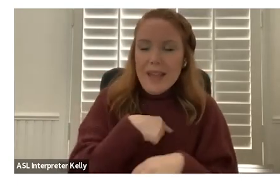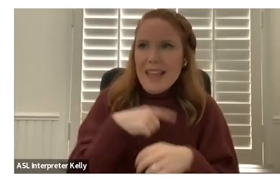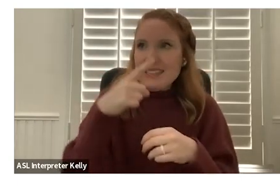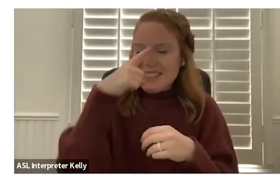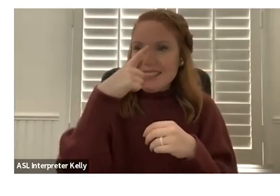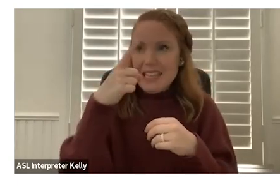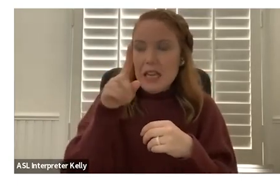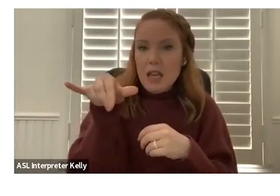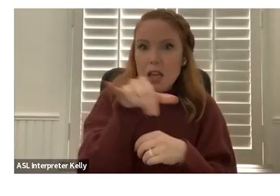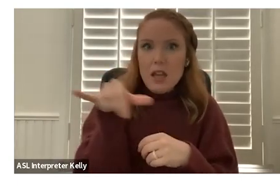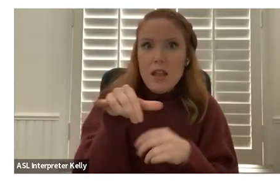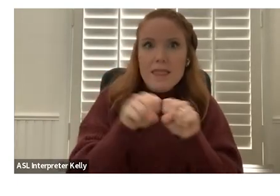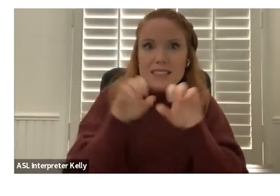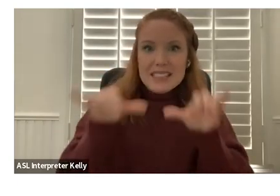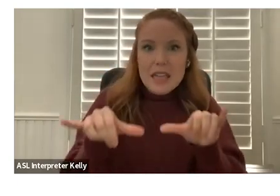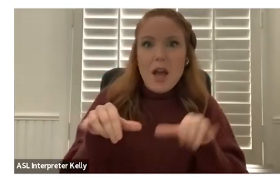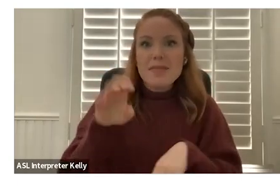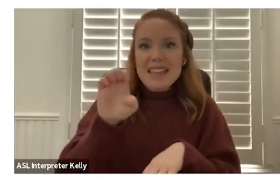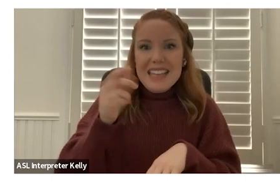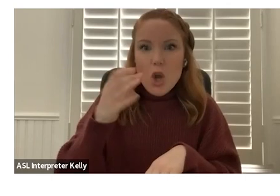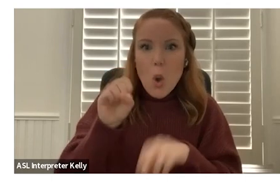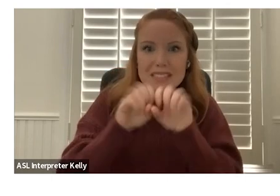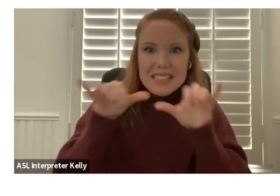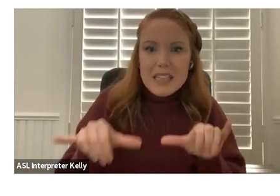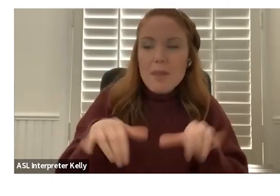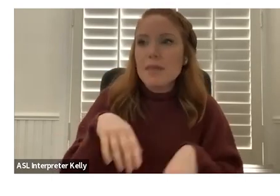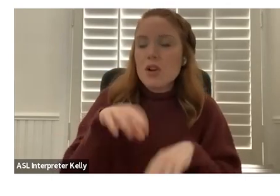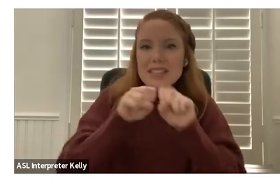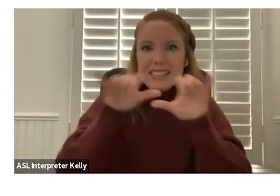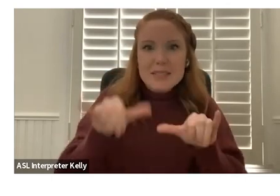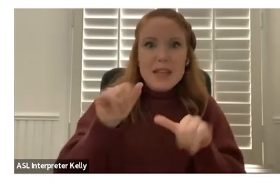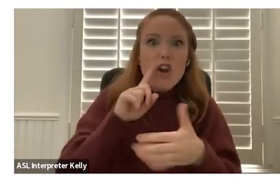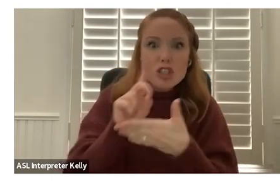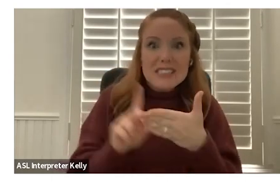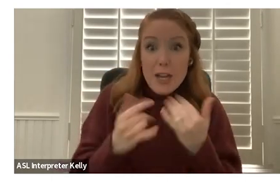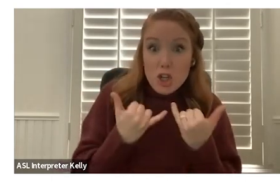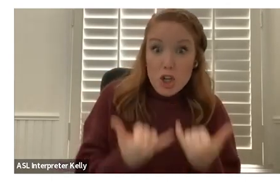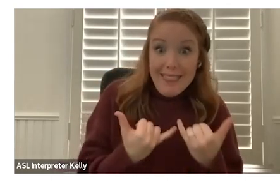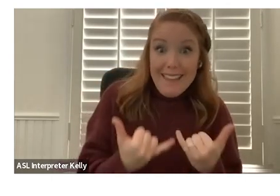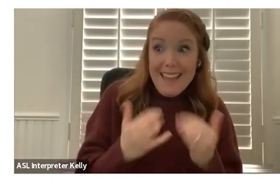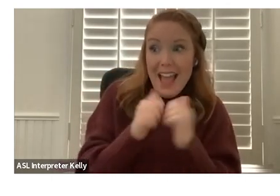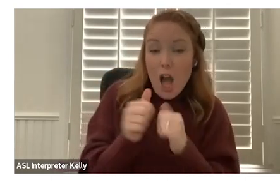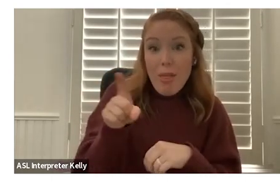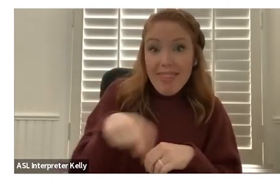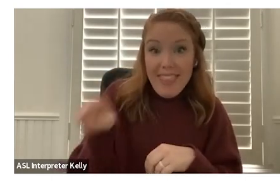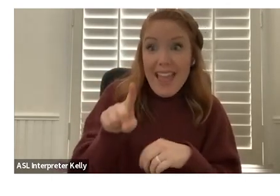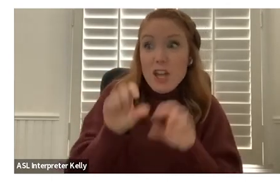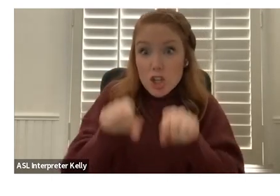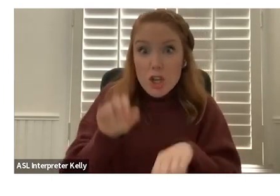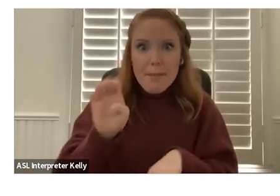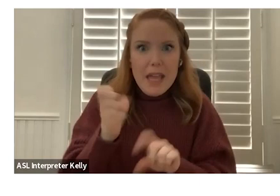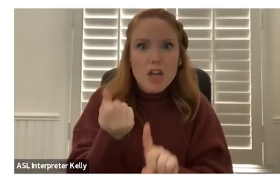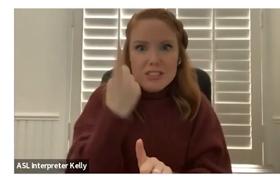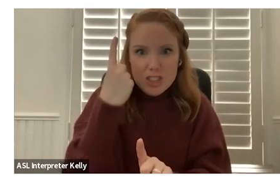engineer themselves. I don't know, Colin, if you want to jump in before I move to the next question. Sure. I mean, there's a few things that went by in that